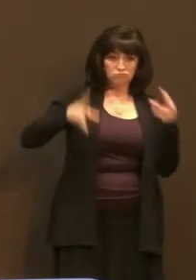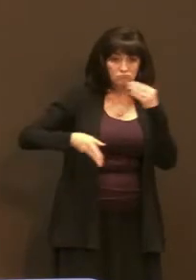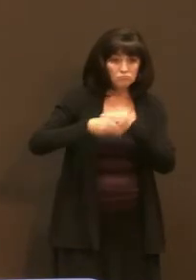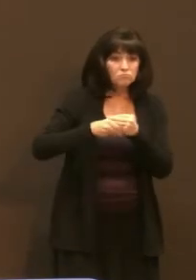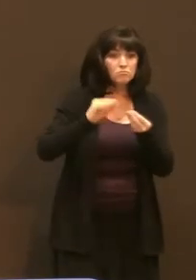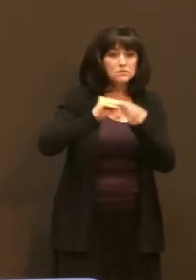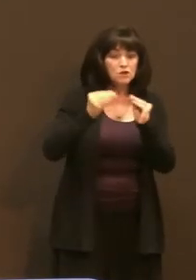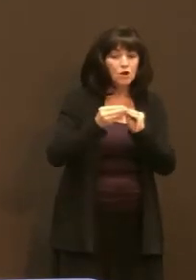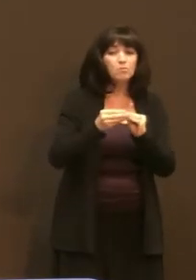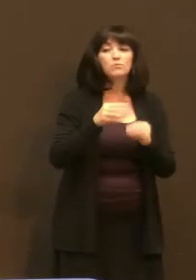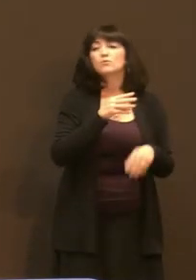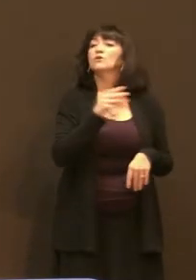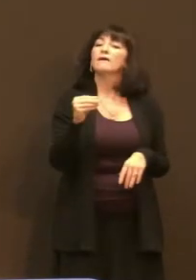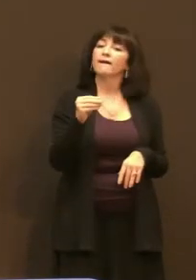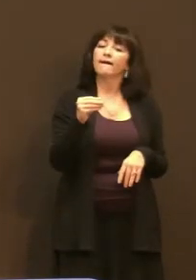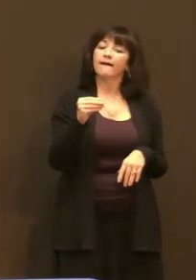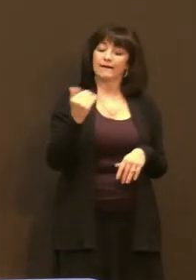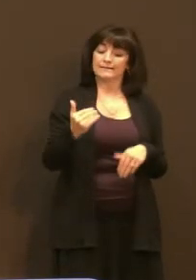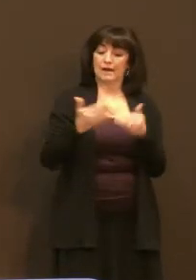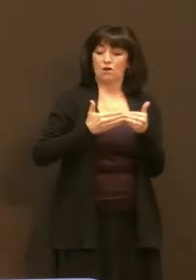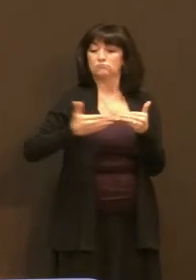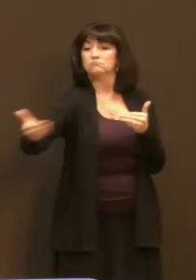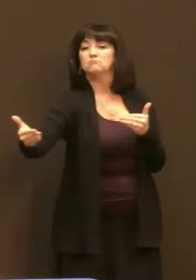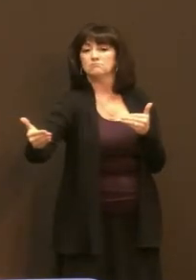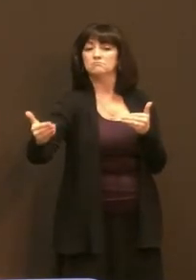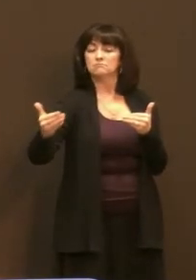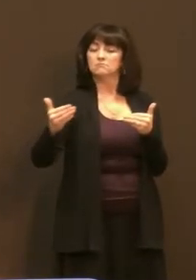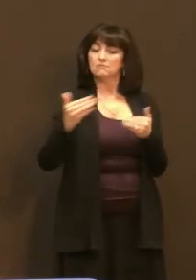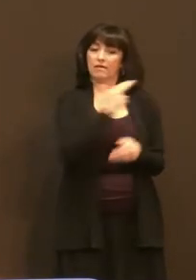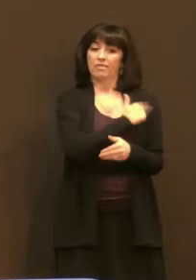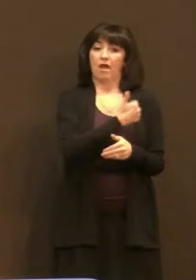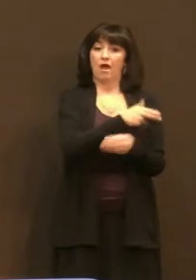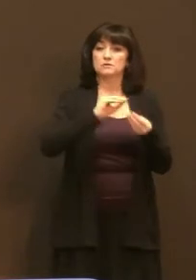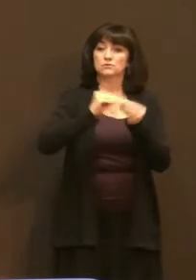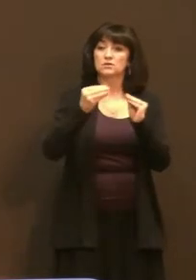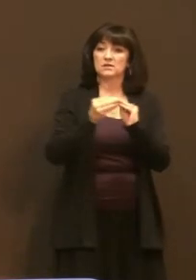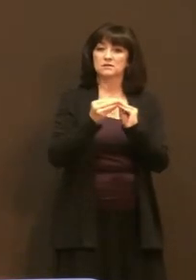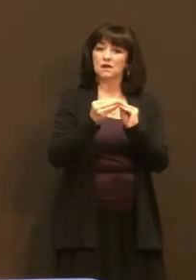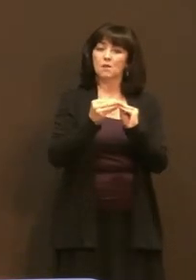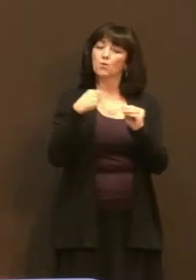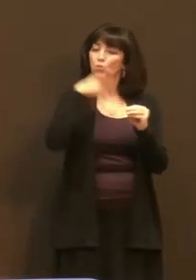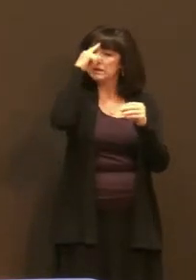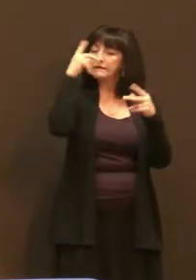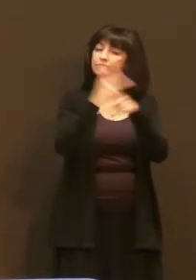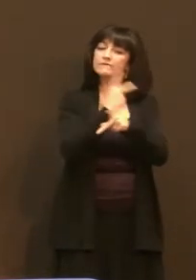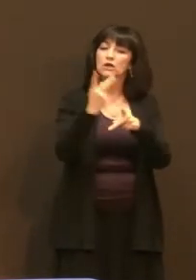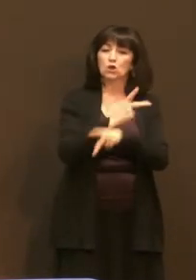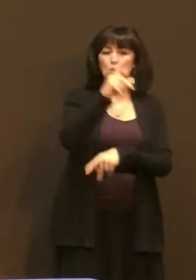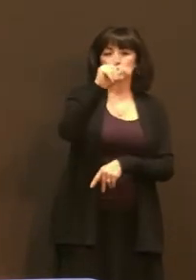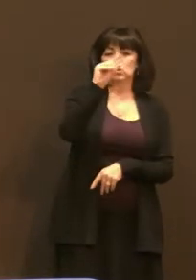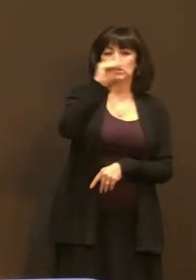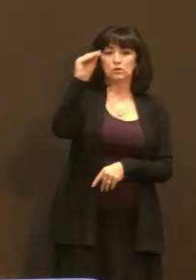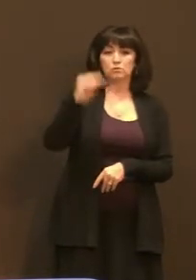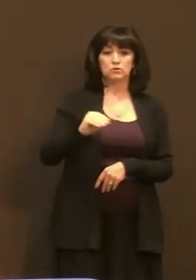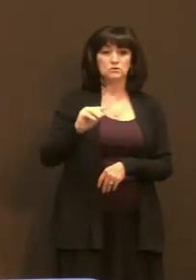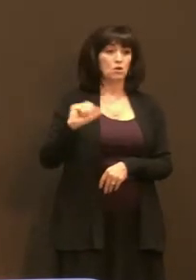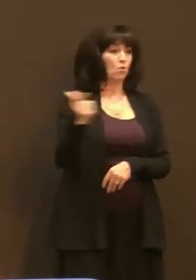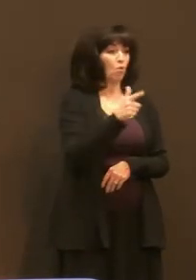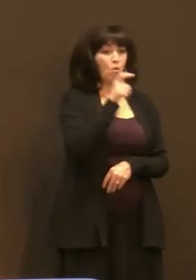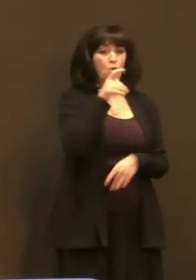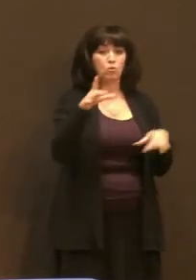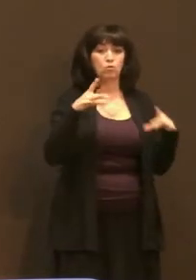hospitalization number, is 20% of the number on the bottom. And that's really where you're going to see that surge that we were protecting